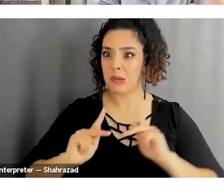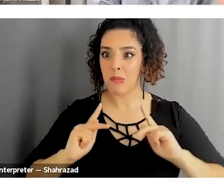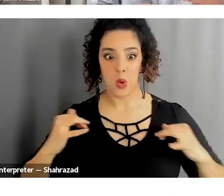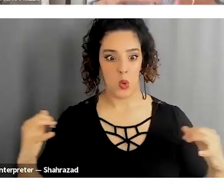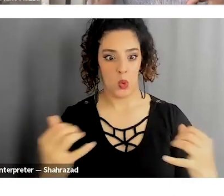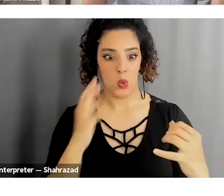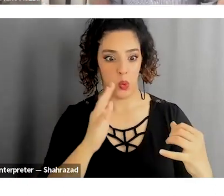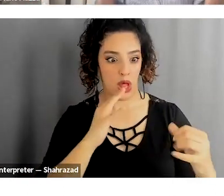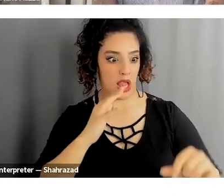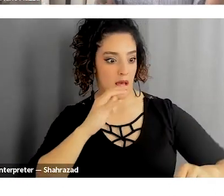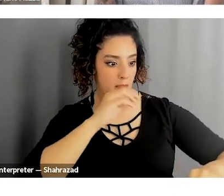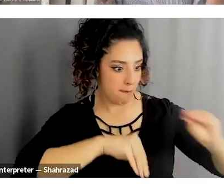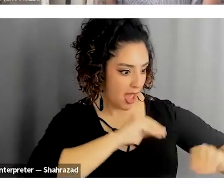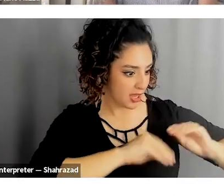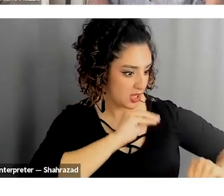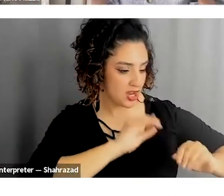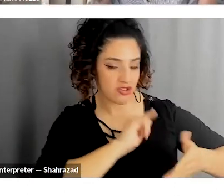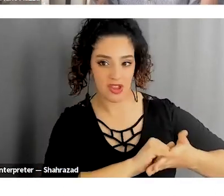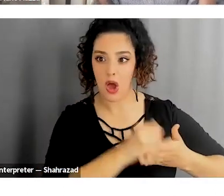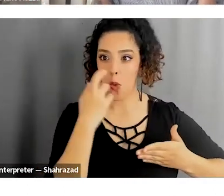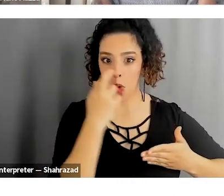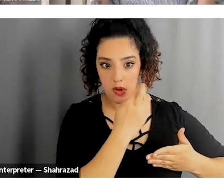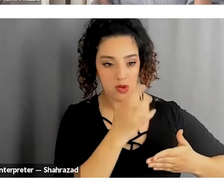and dehydrate? That's like a different kind of workshop. That's a